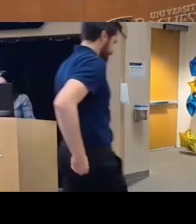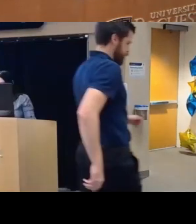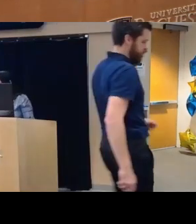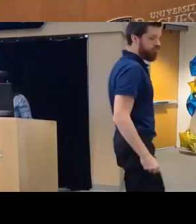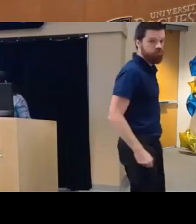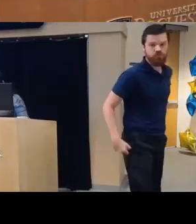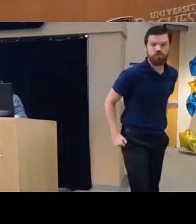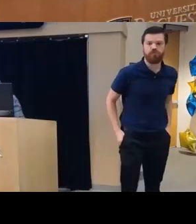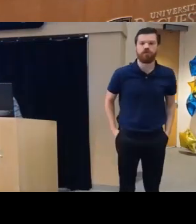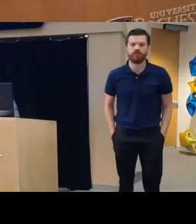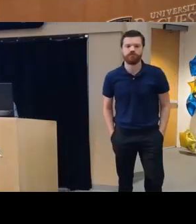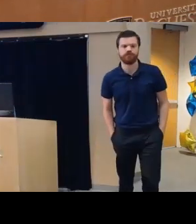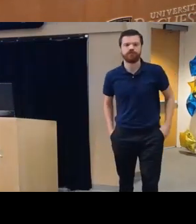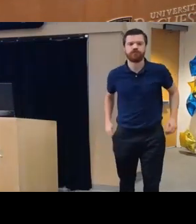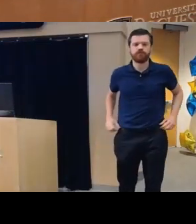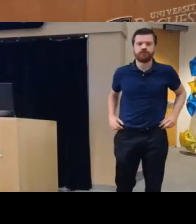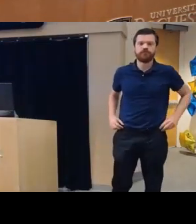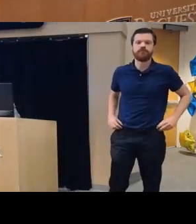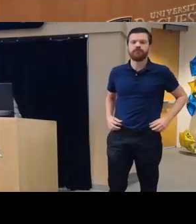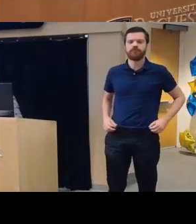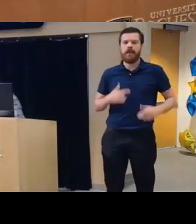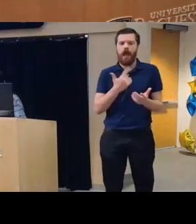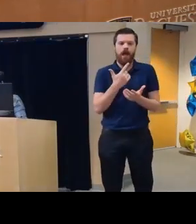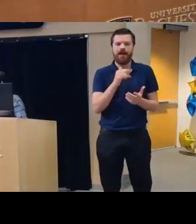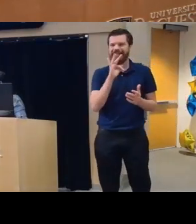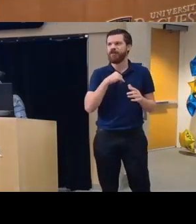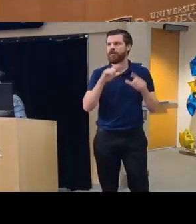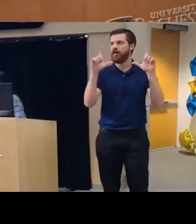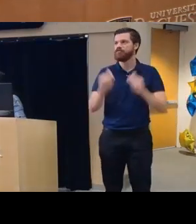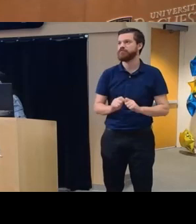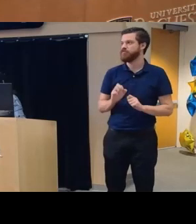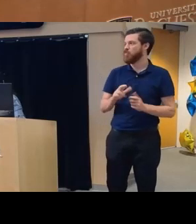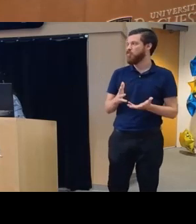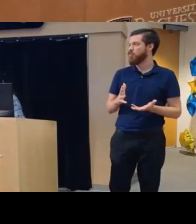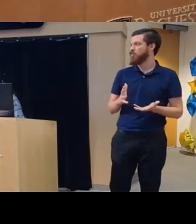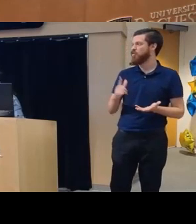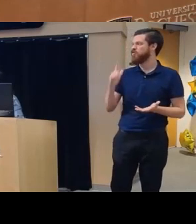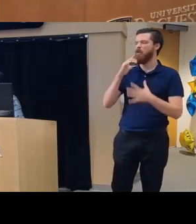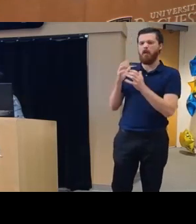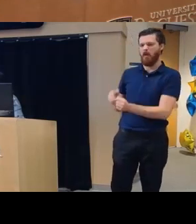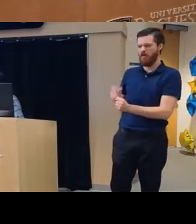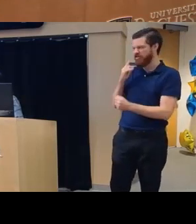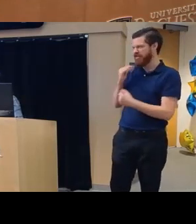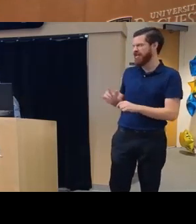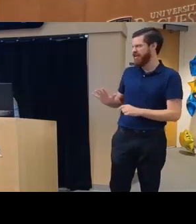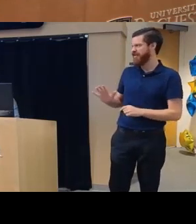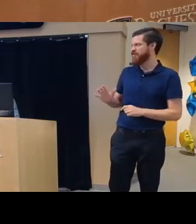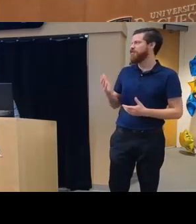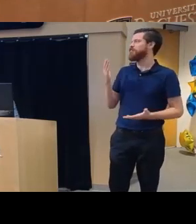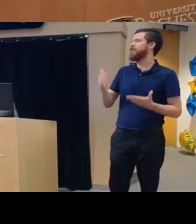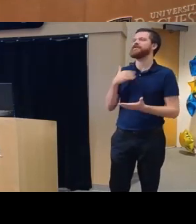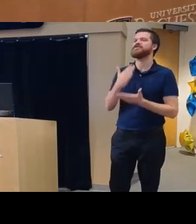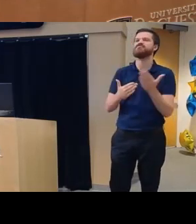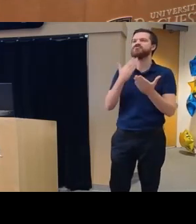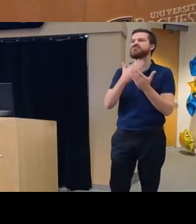right. So I don't know if I should take these down or what you want to do. Well, why don't you stay there for a minute? Because Okay. I think we might get some